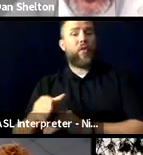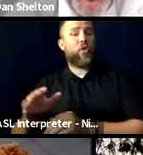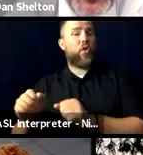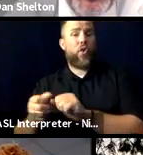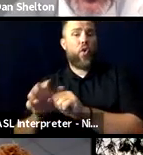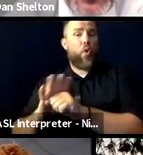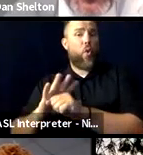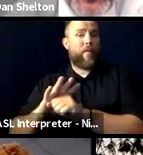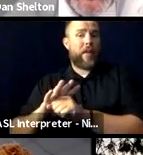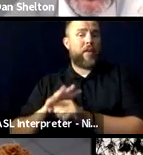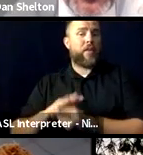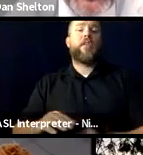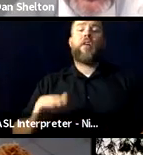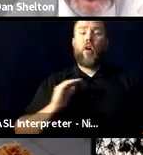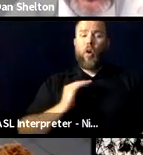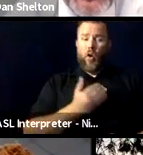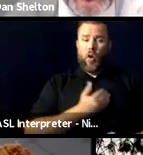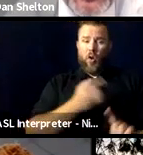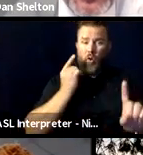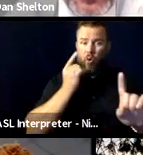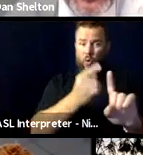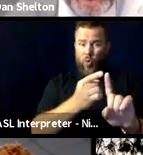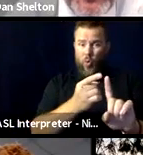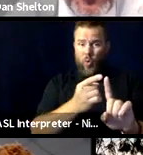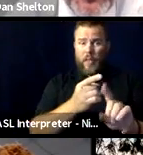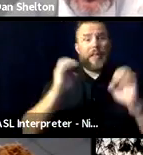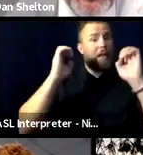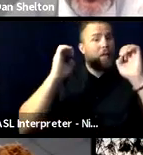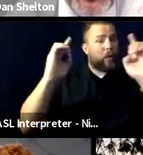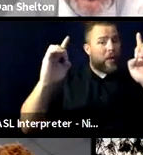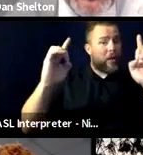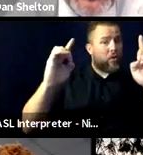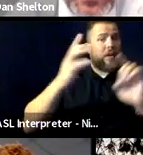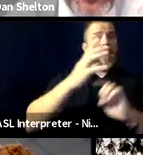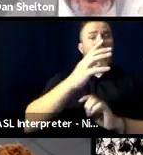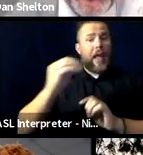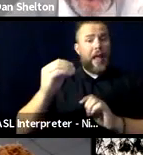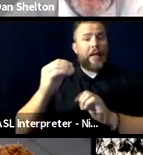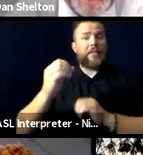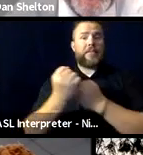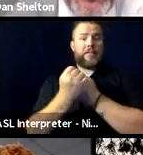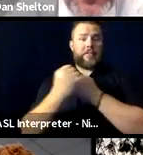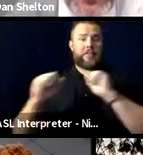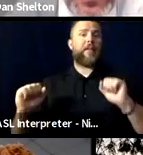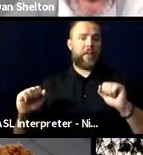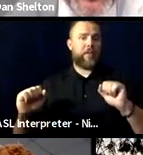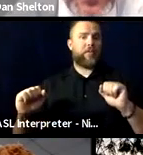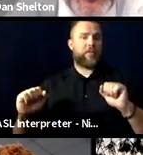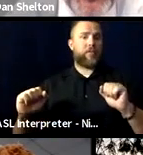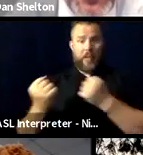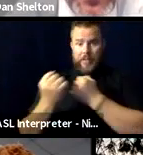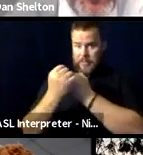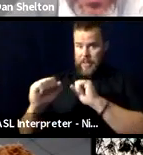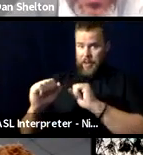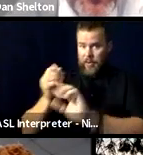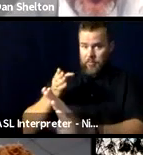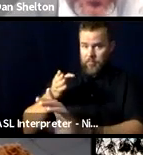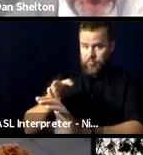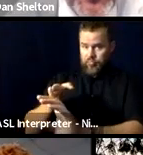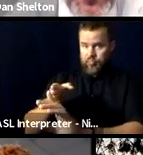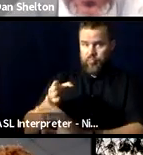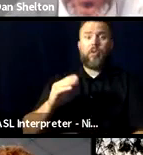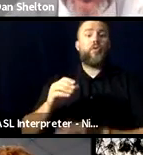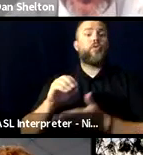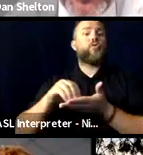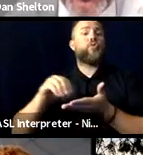health, and well-being of our students and of our employees and staff. At this time, I am